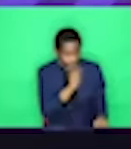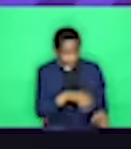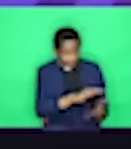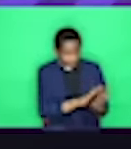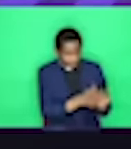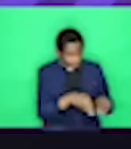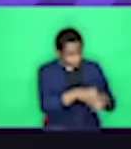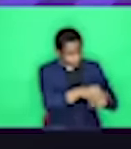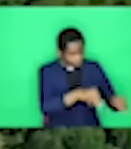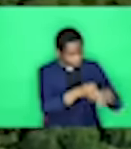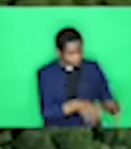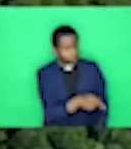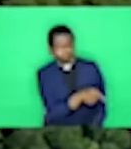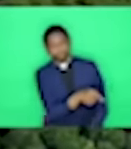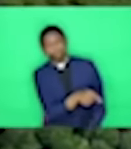2,